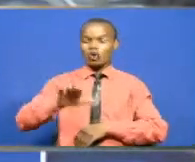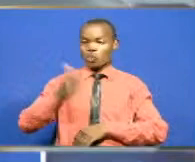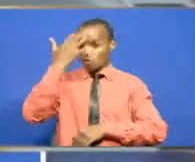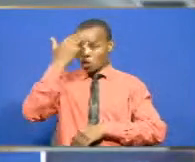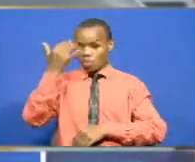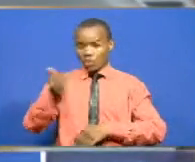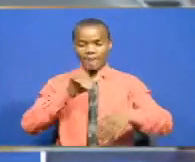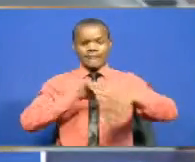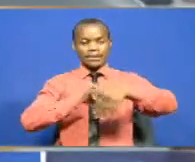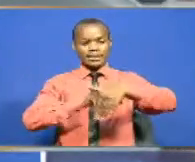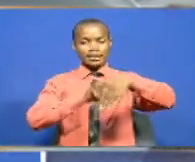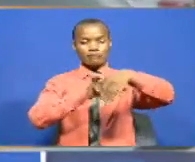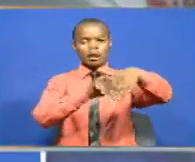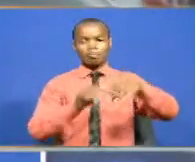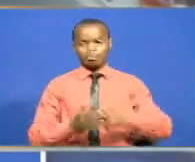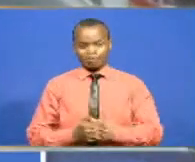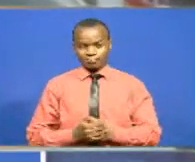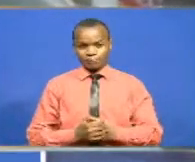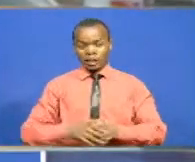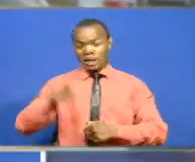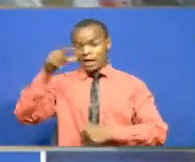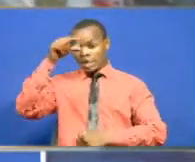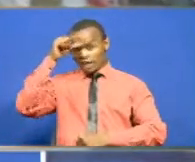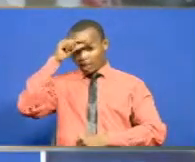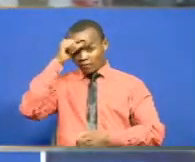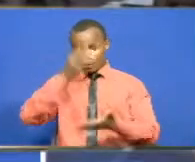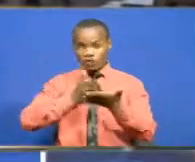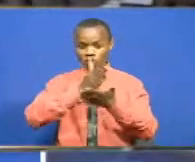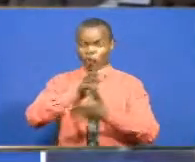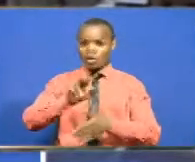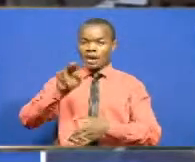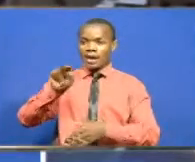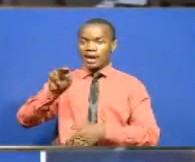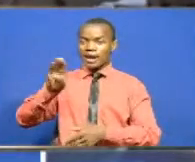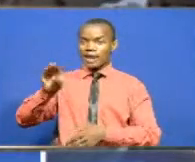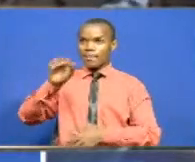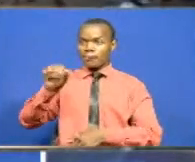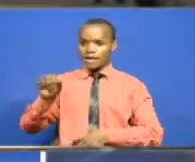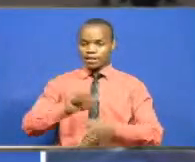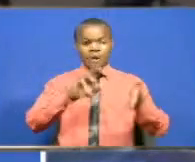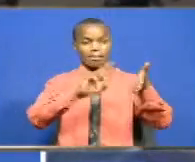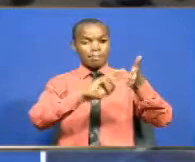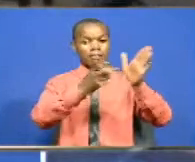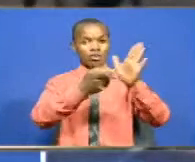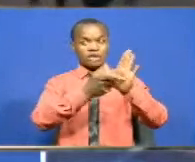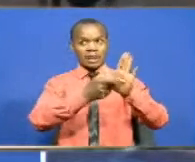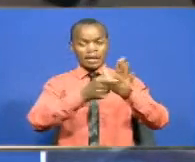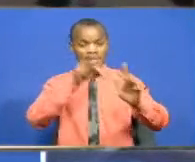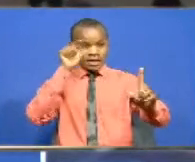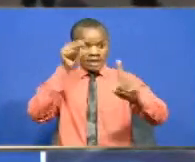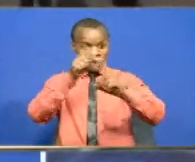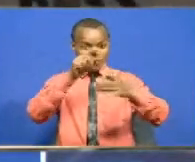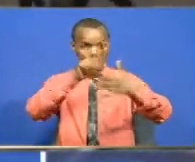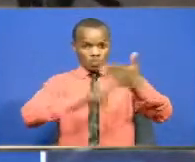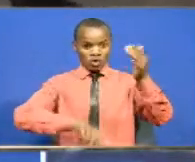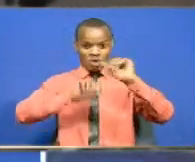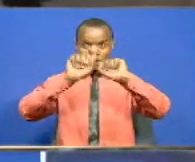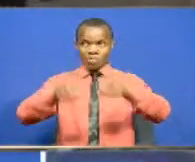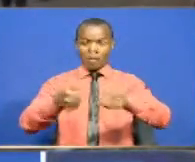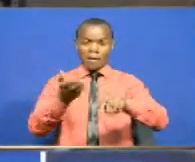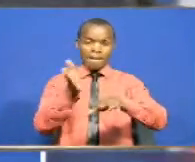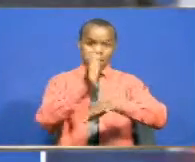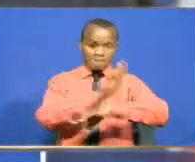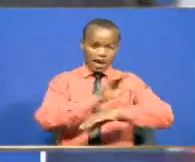jams. The government, through the Nairobi Metropolitan Services Improvement Project, seeks to decongest the roads through a revamped commuter